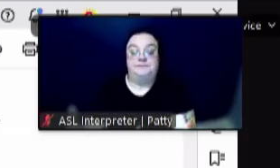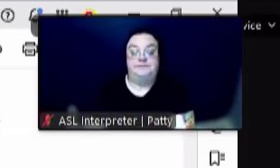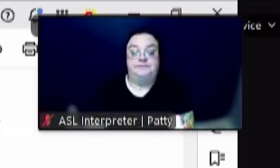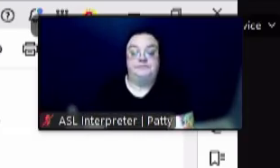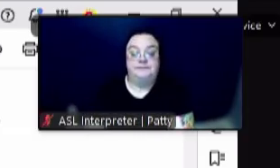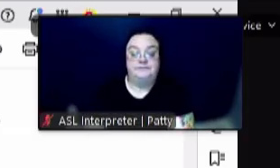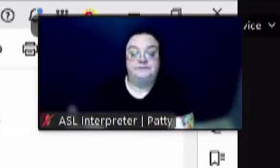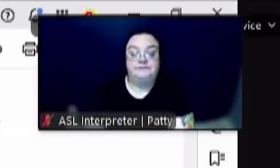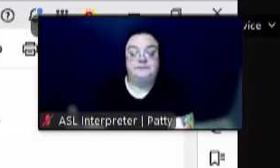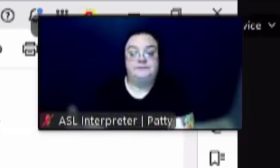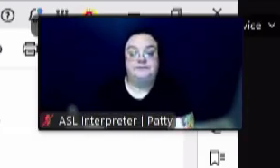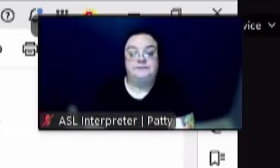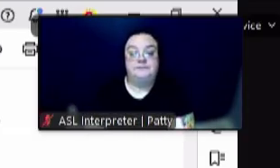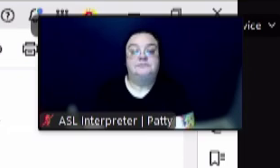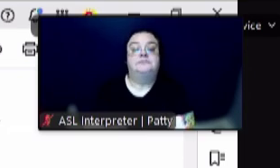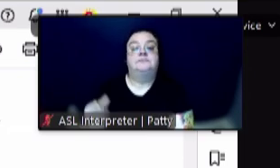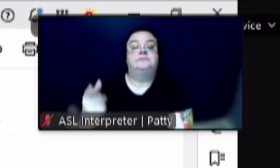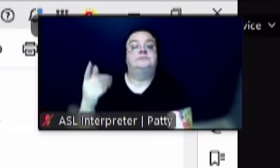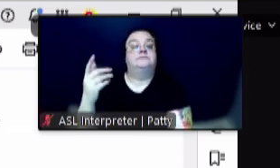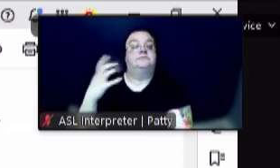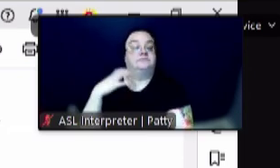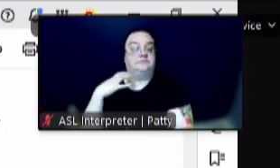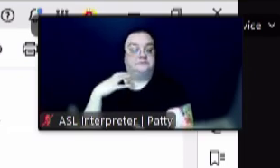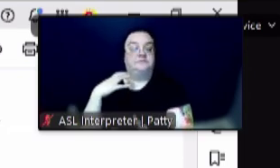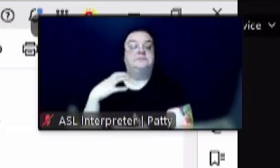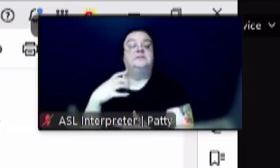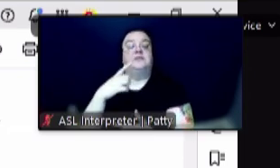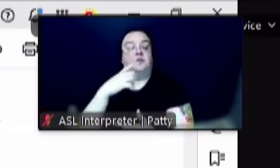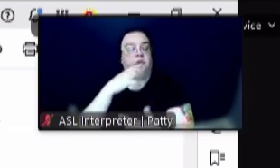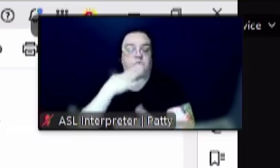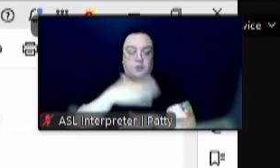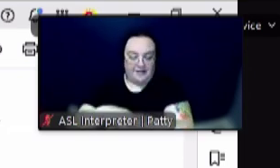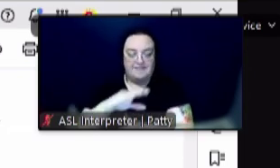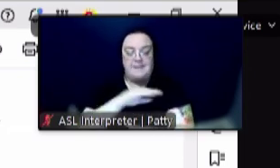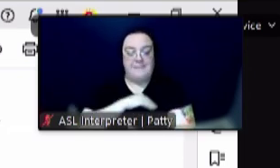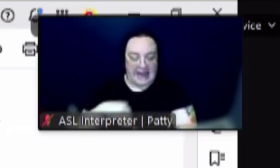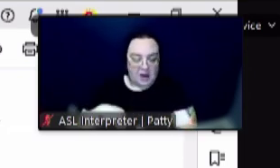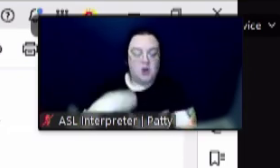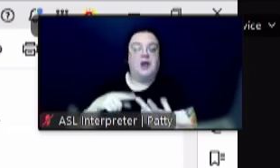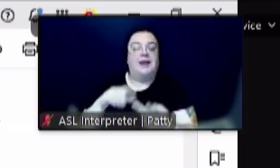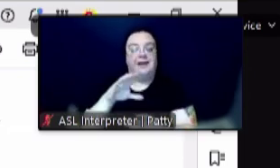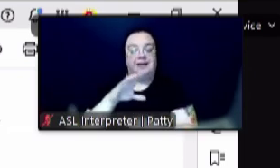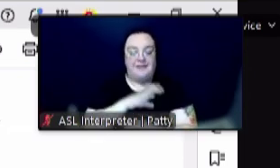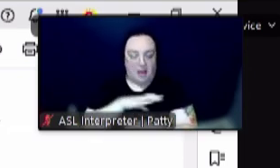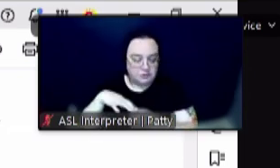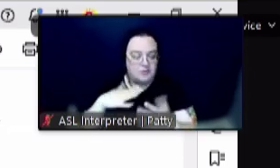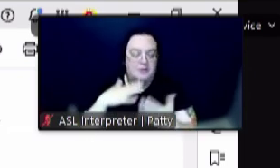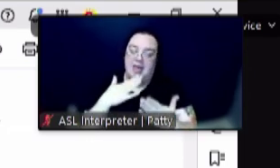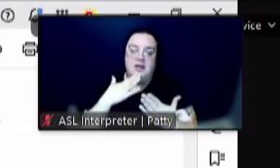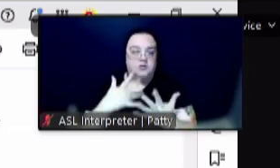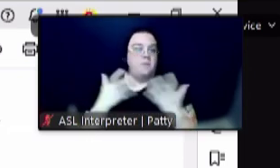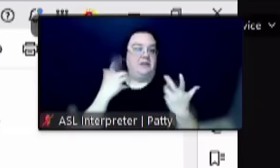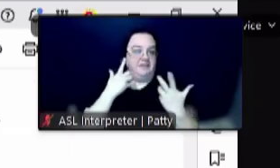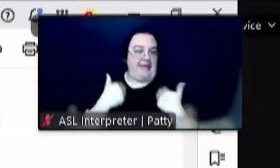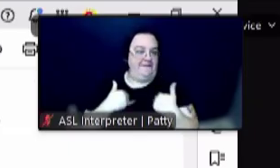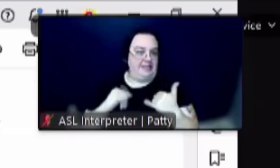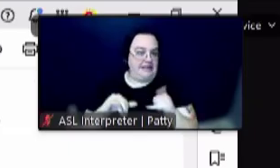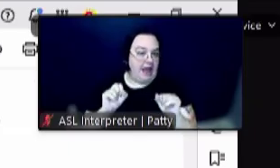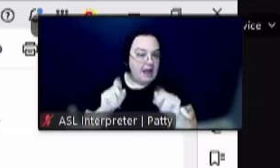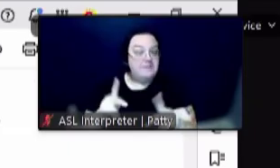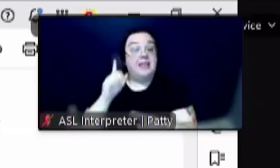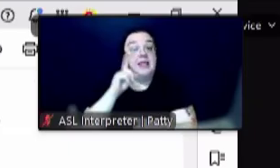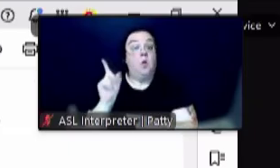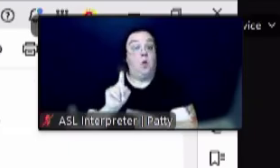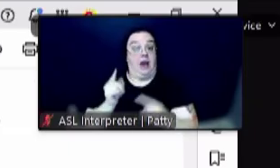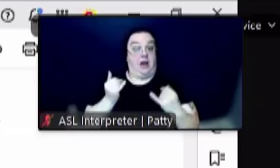Yes. So first of all, good evening, Mayor and Council. Thank you for the opportunity. I think that where we are